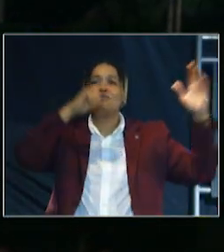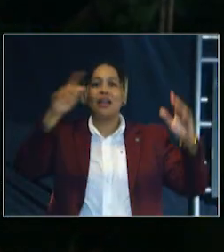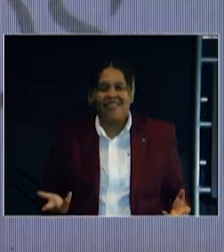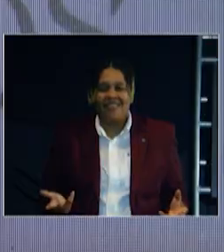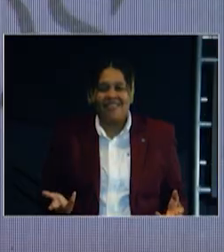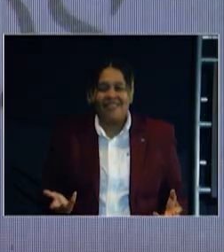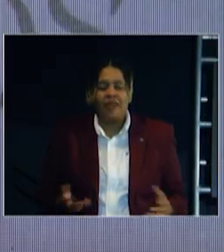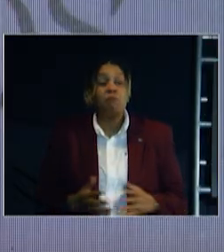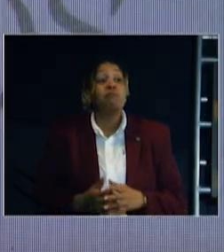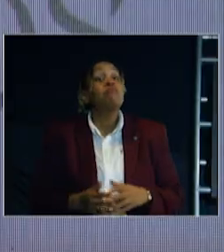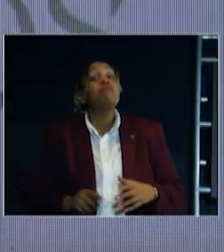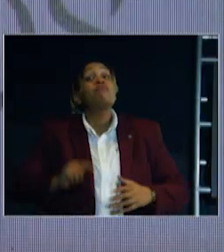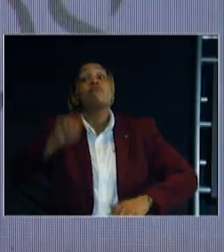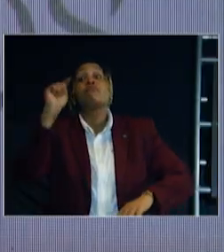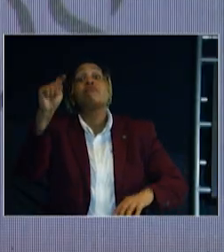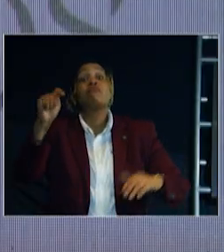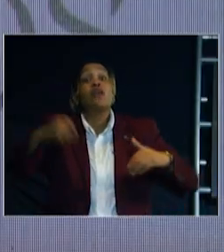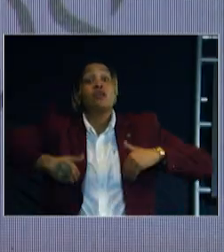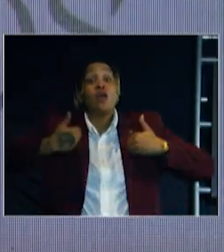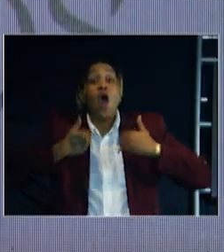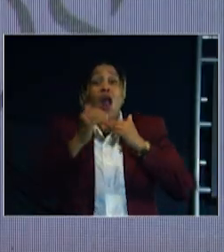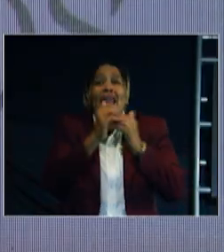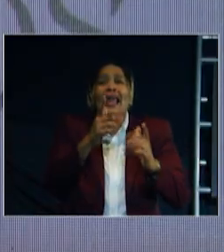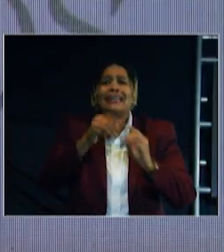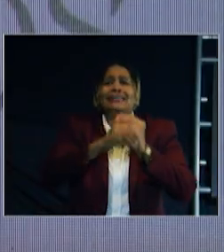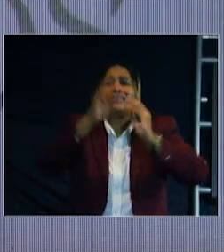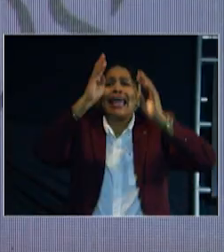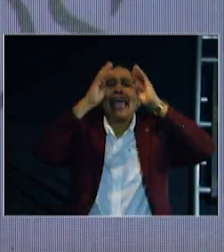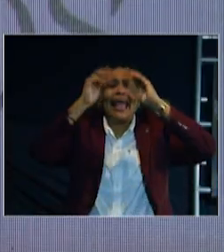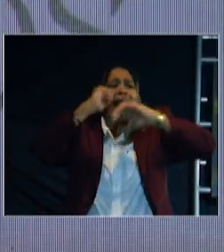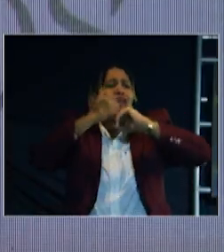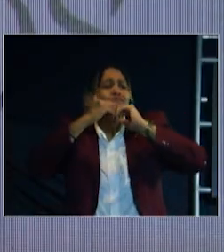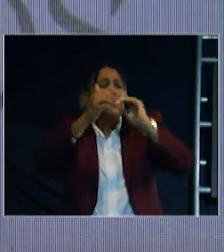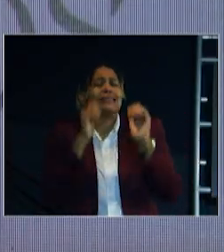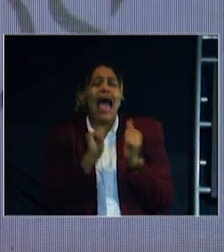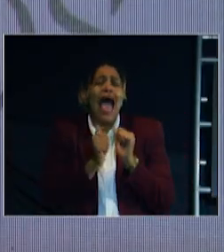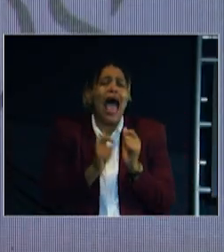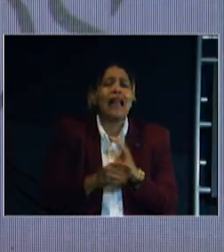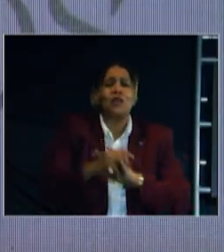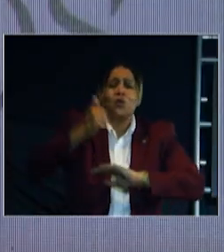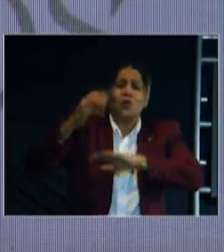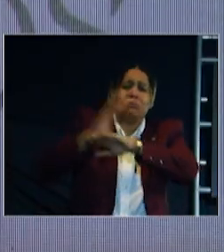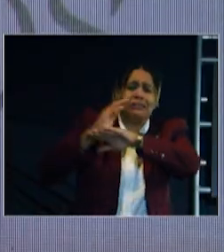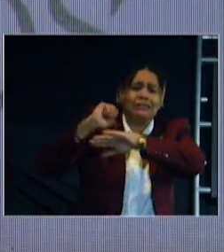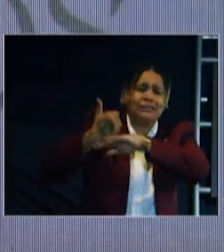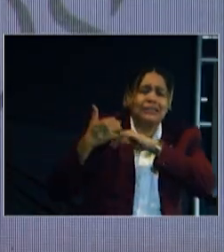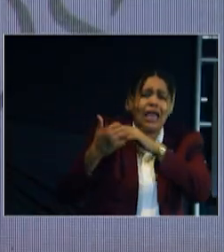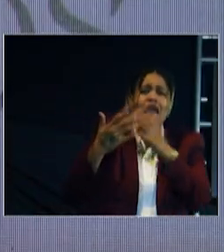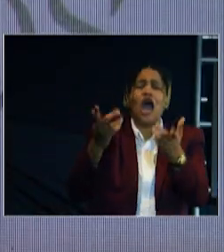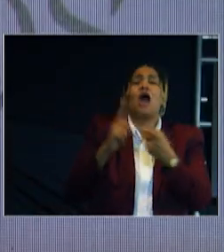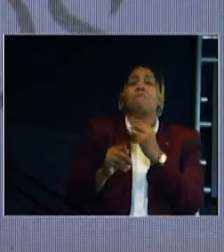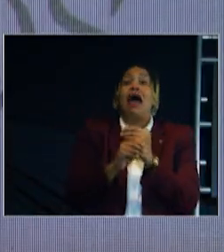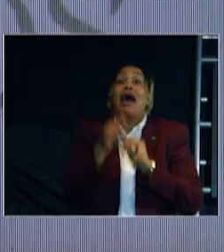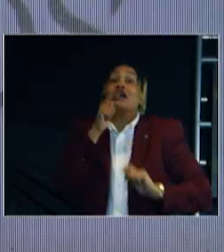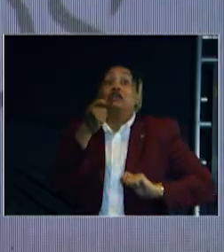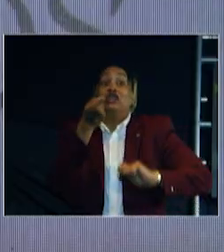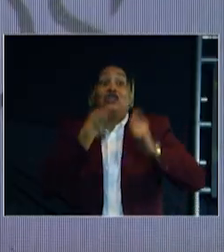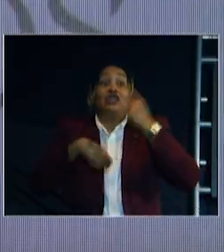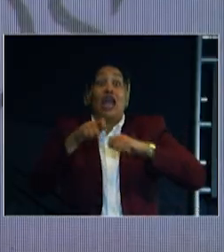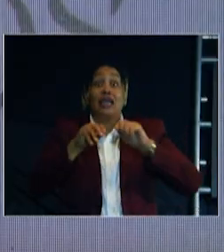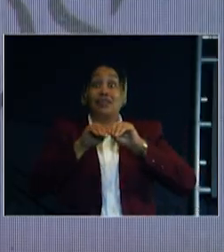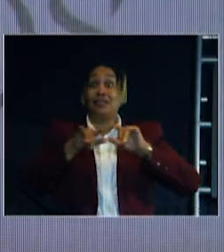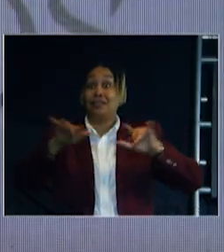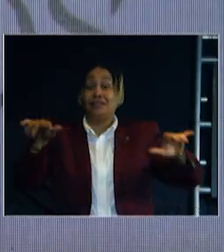development. These young leaders, innovators, athletes, entrepreneurs, and change